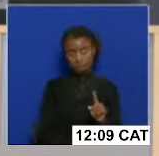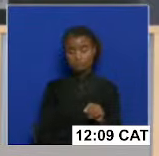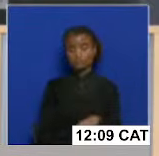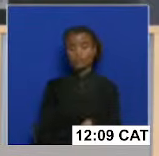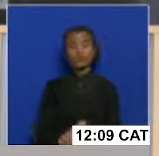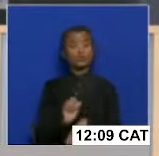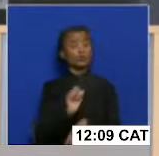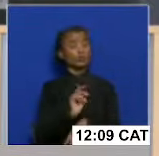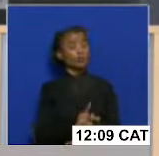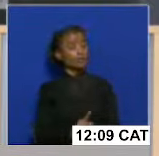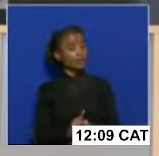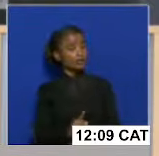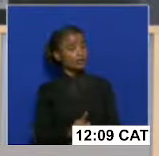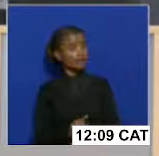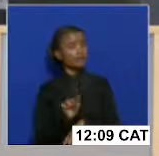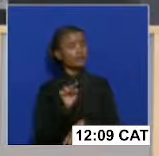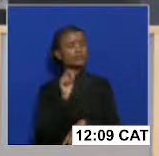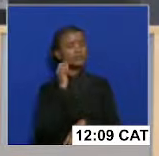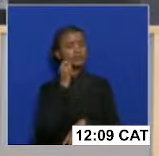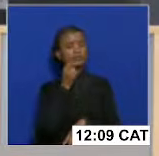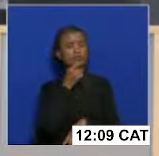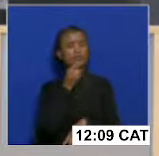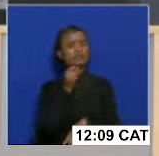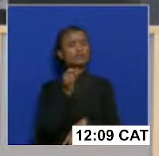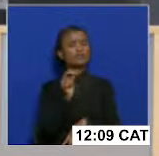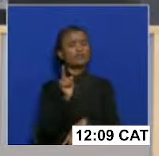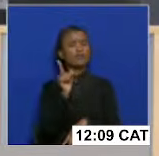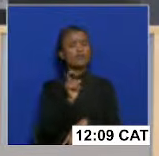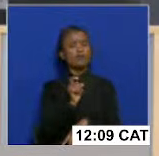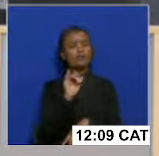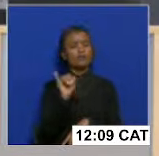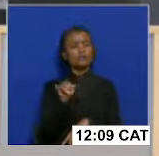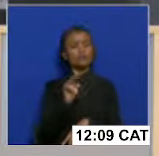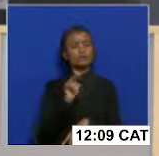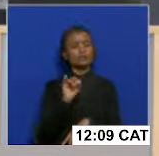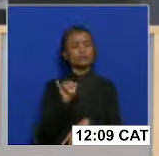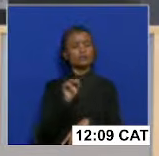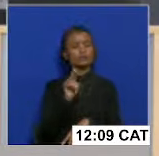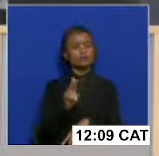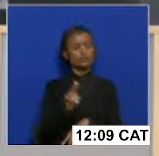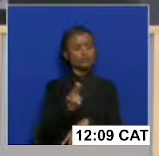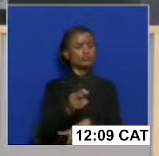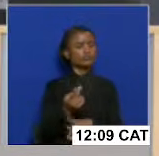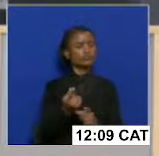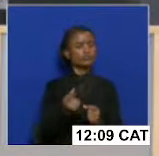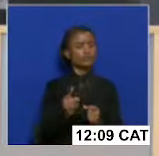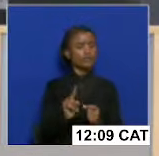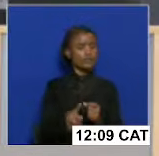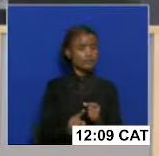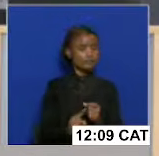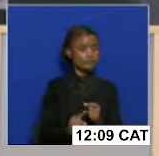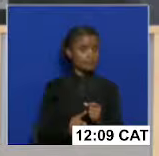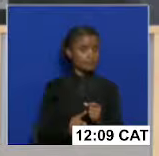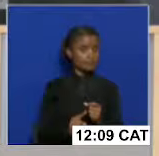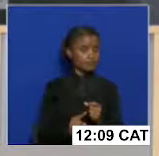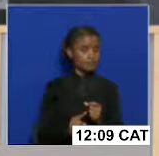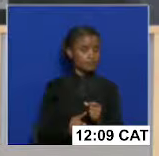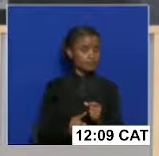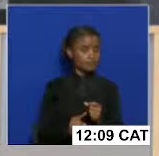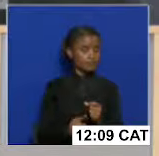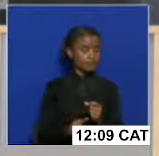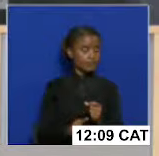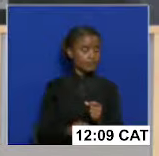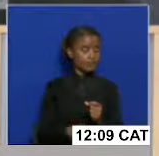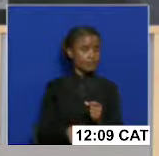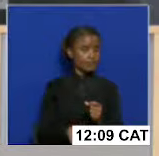what? So as to remember how you had saved her? So as to remember how you had saved her? If Juju is